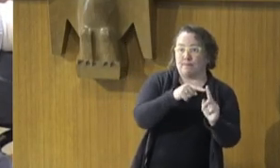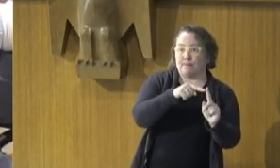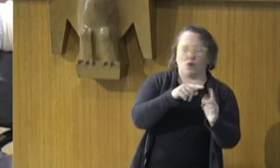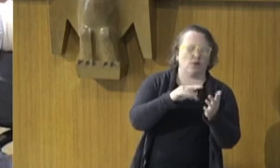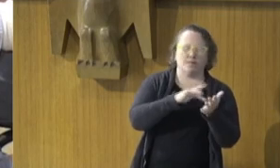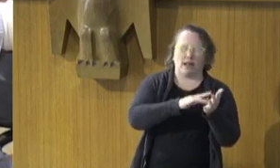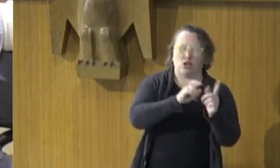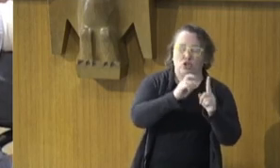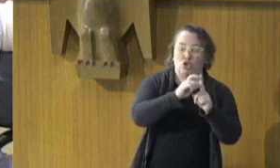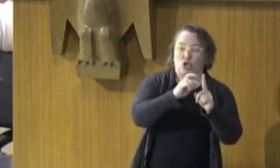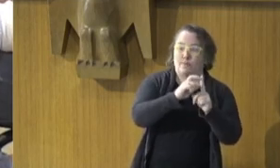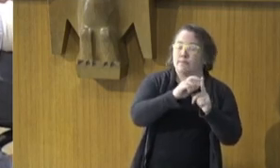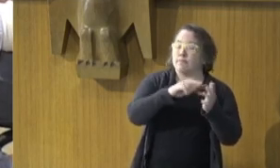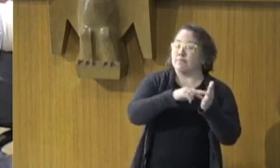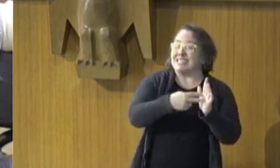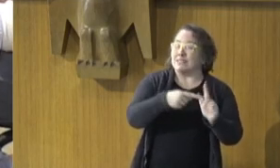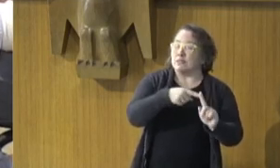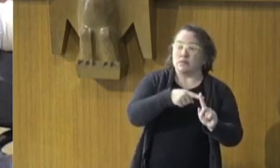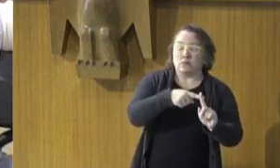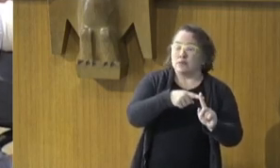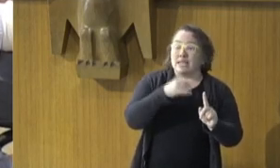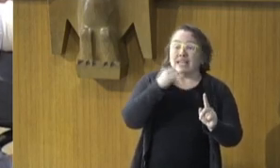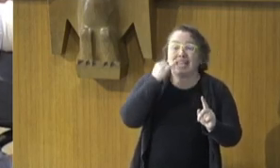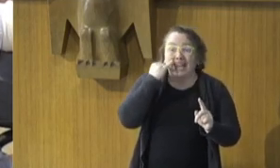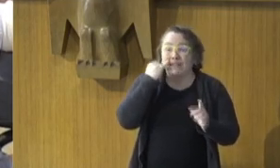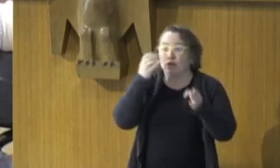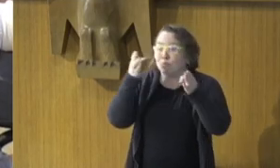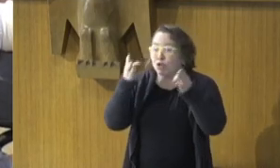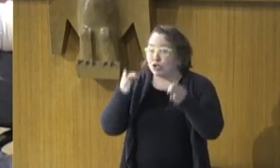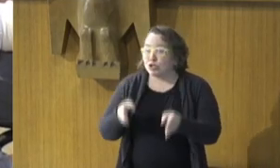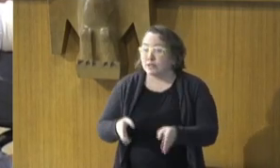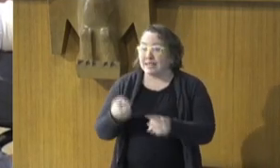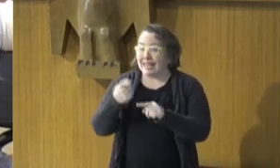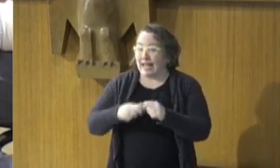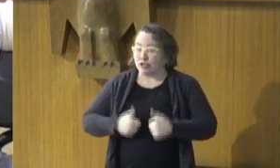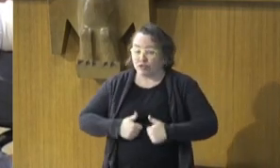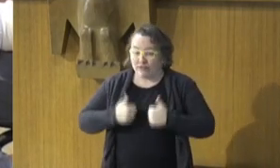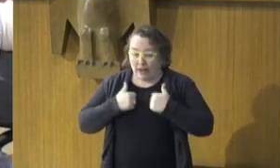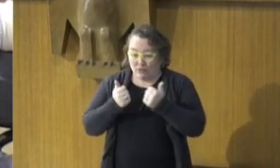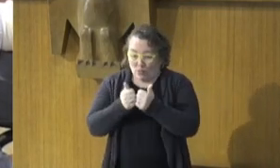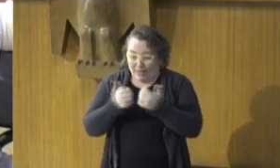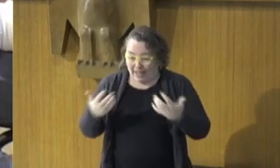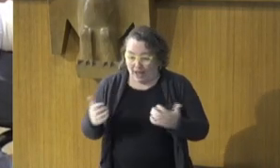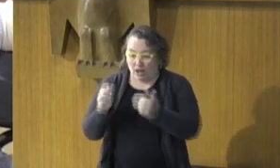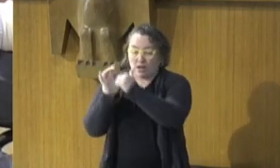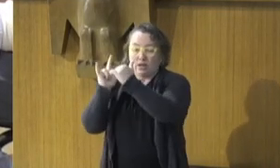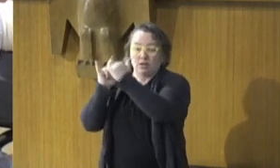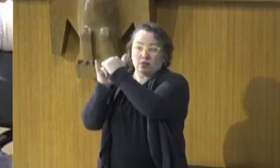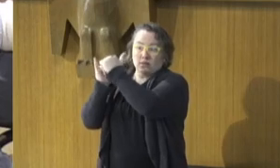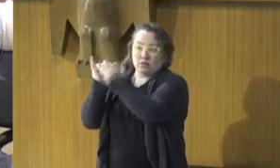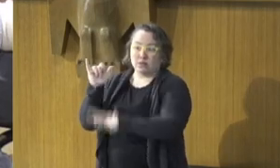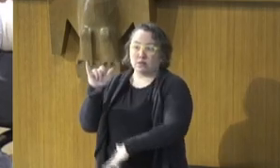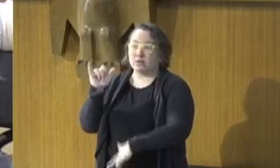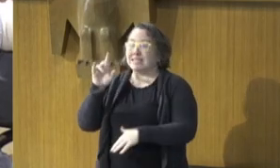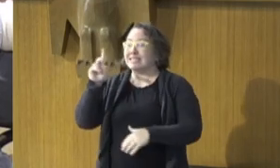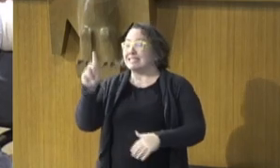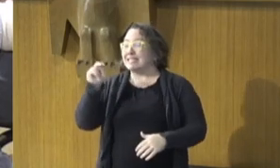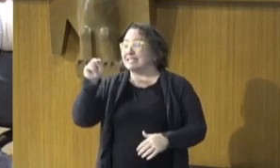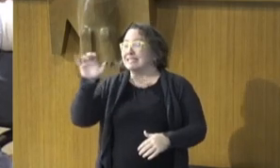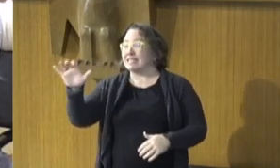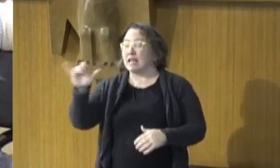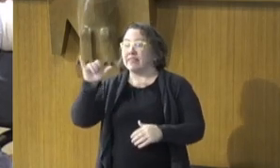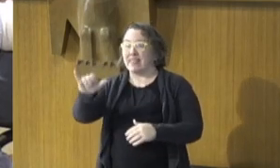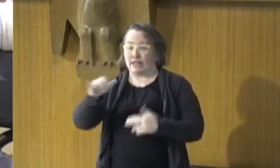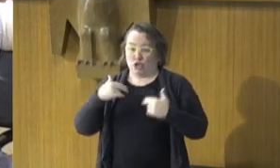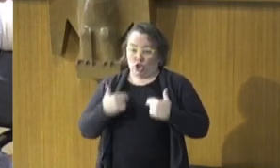need that in order to survive. It's a devastating procedure for many women, and we should not ban that from them. That's a human